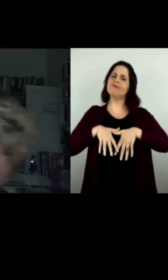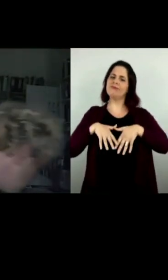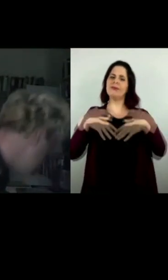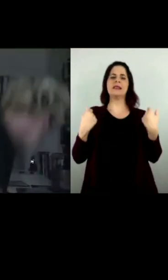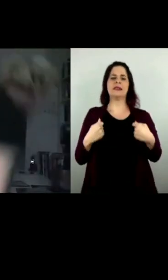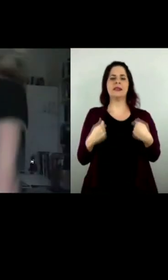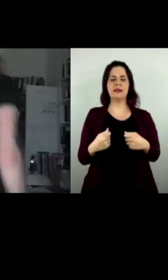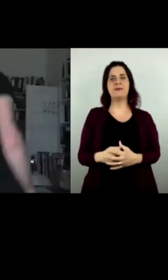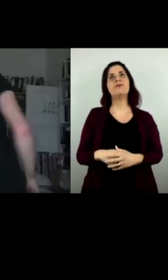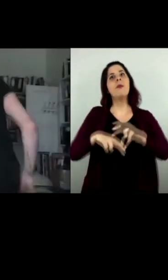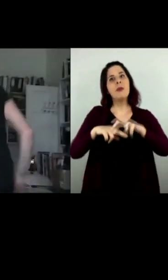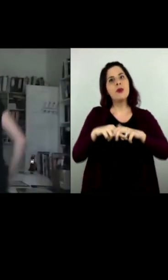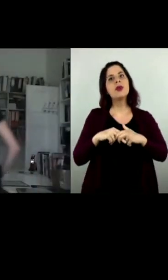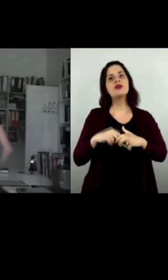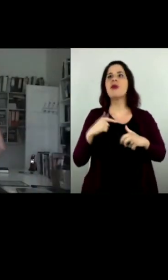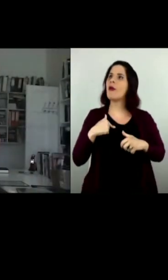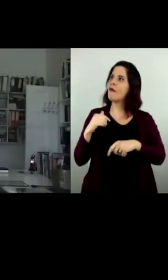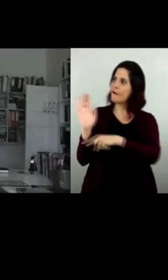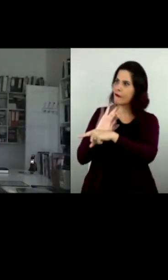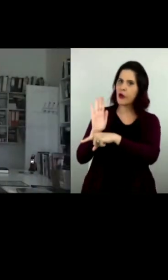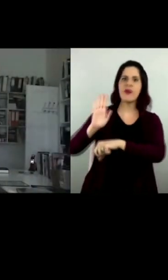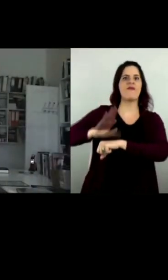that.